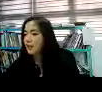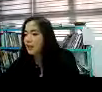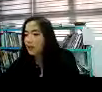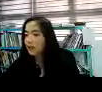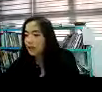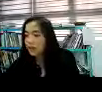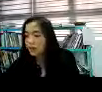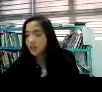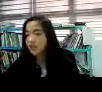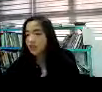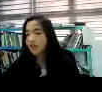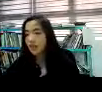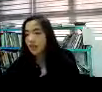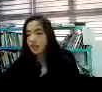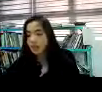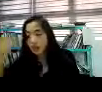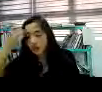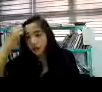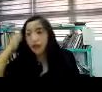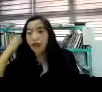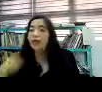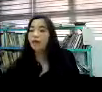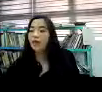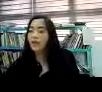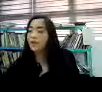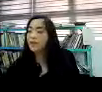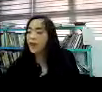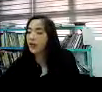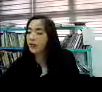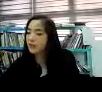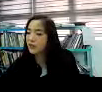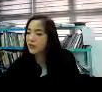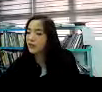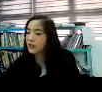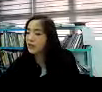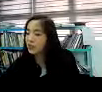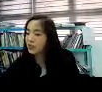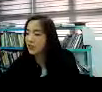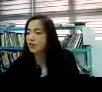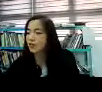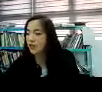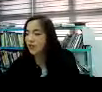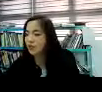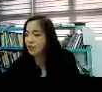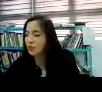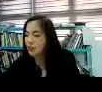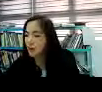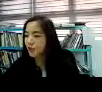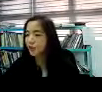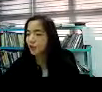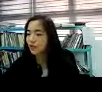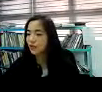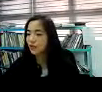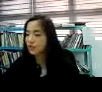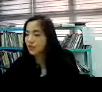Meron po tayong journals. Wala tayong specific na journal on banana, but we have researches on banana. So, makikita